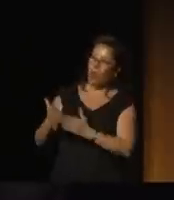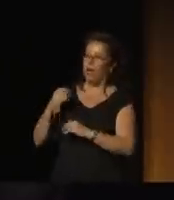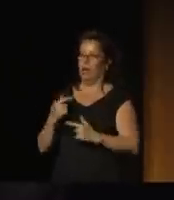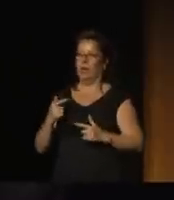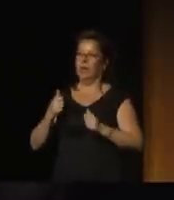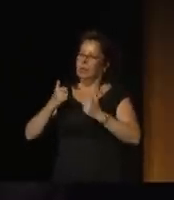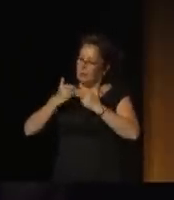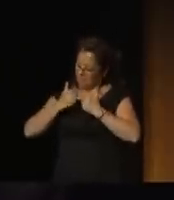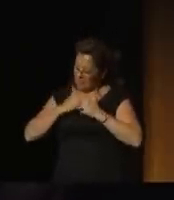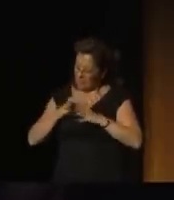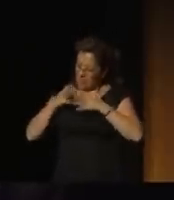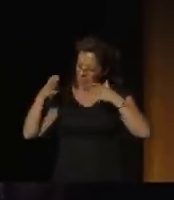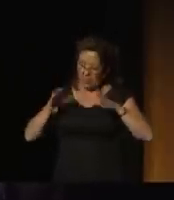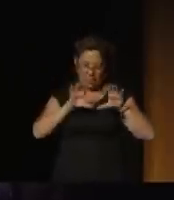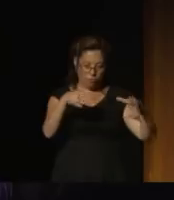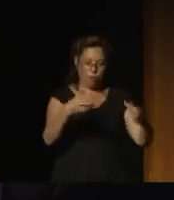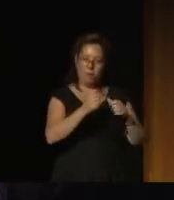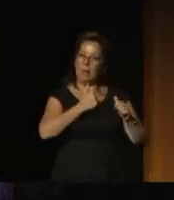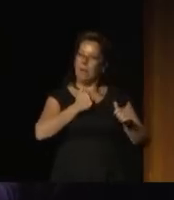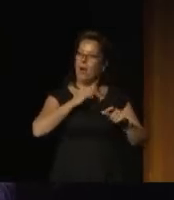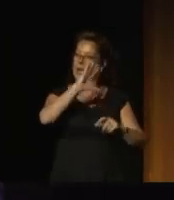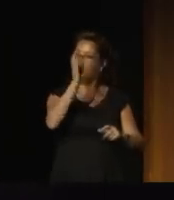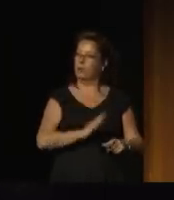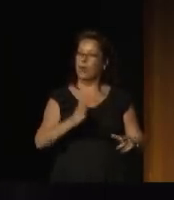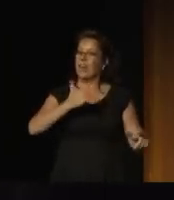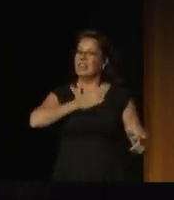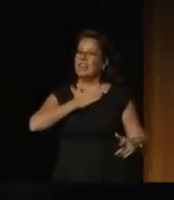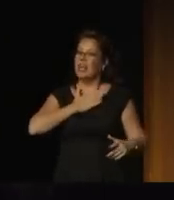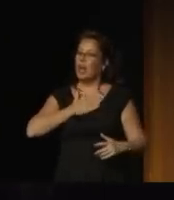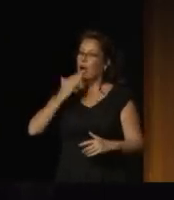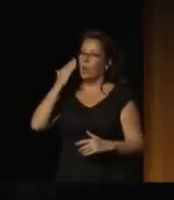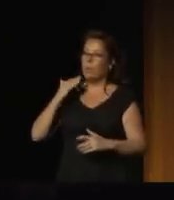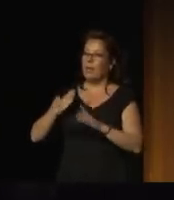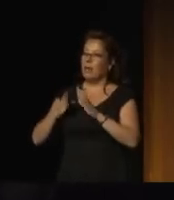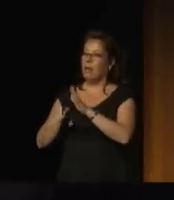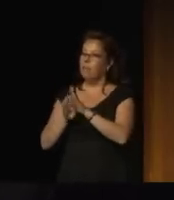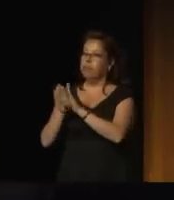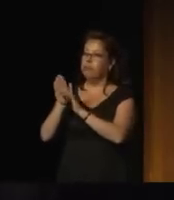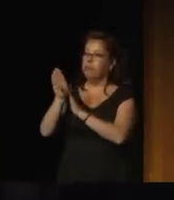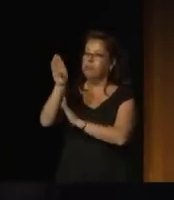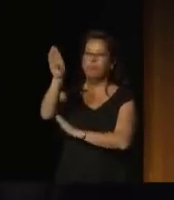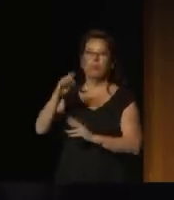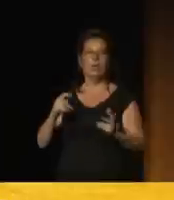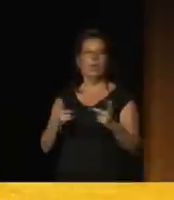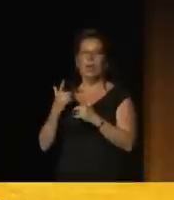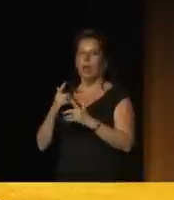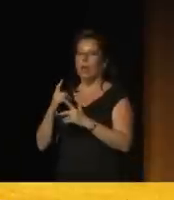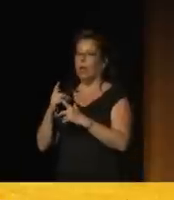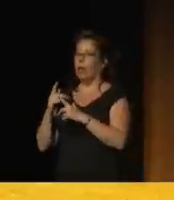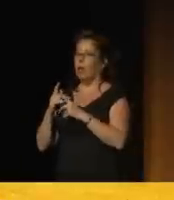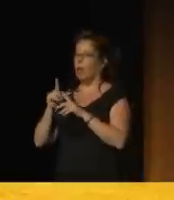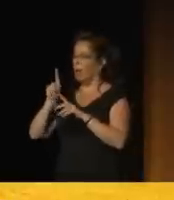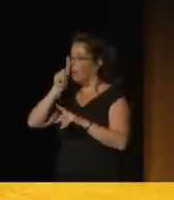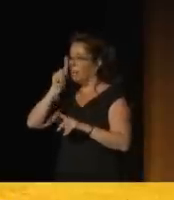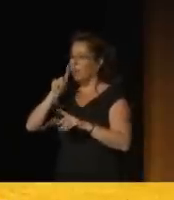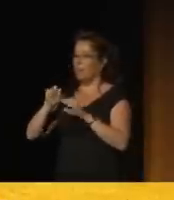country that does not like the direction of women, the way women are going, the way people of color are going, the way that